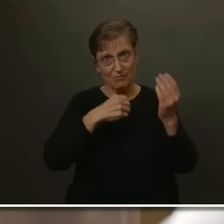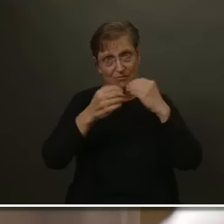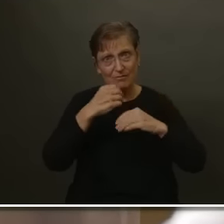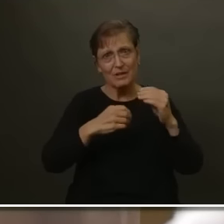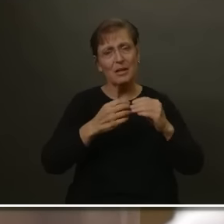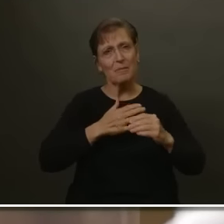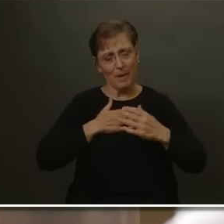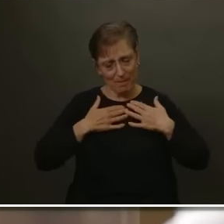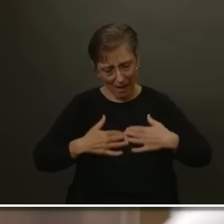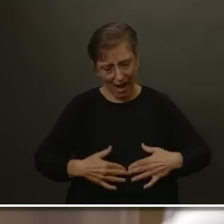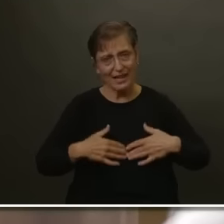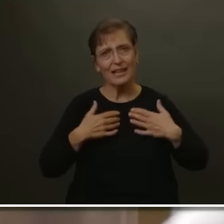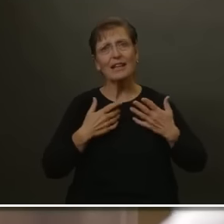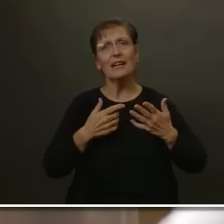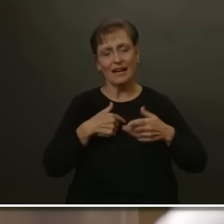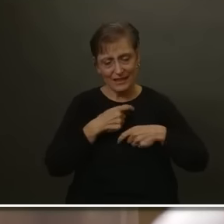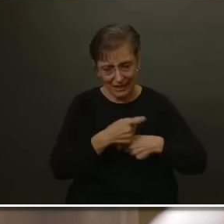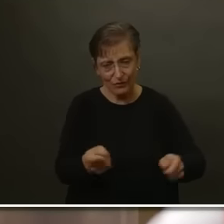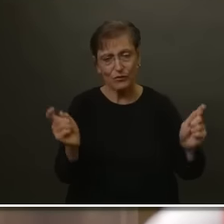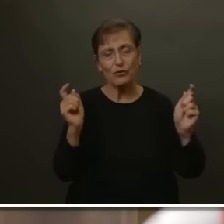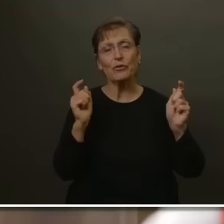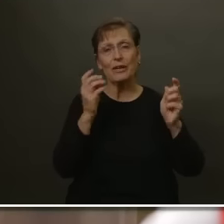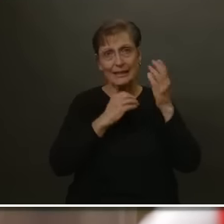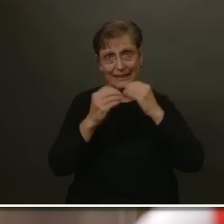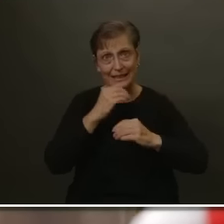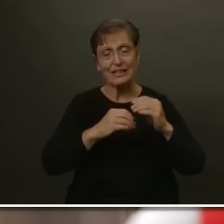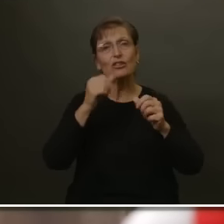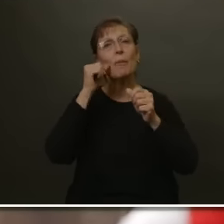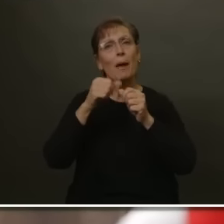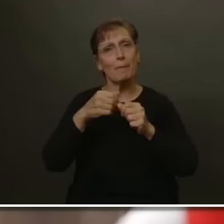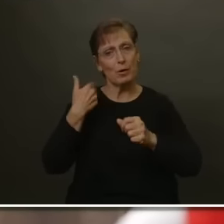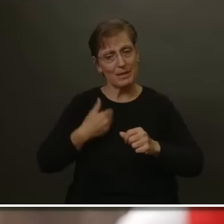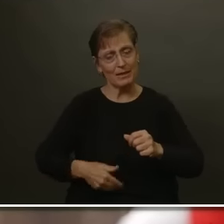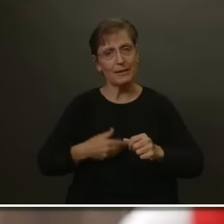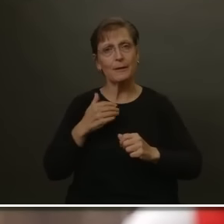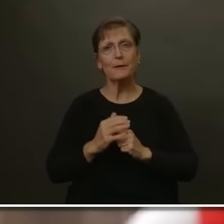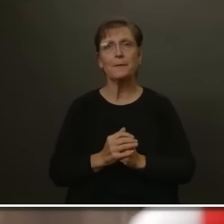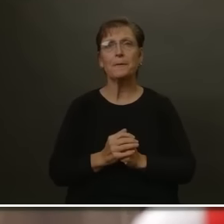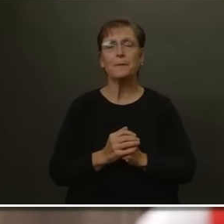This is my body, which is given for you. Do this for the remembrance of me."